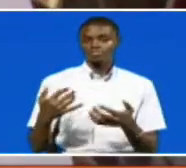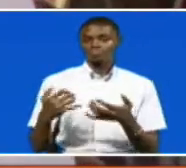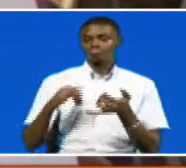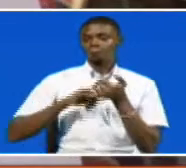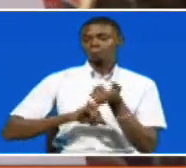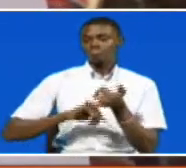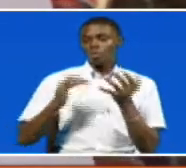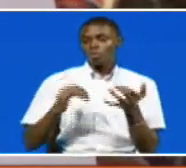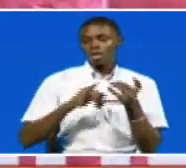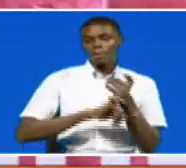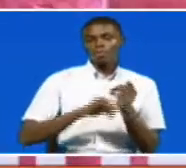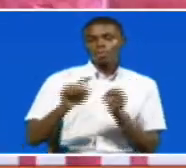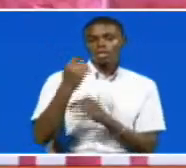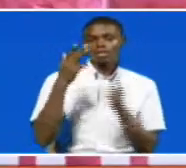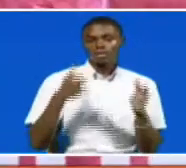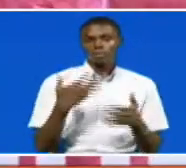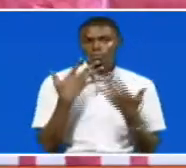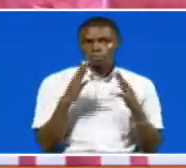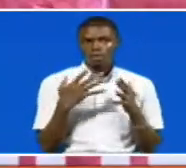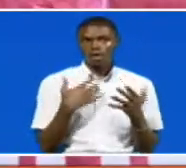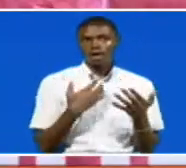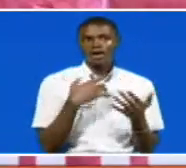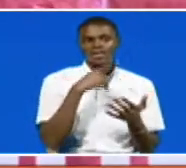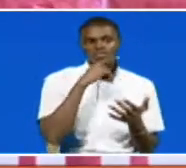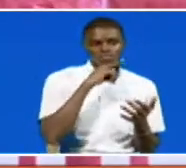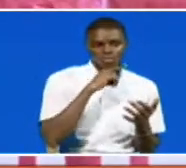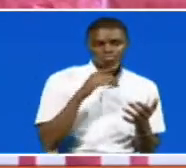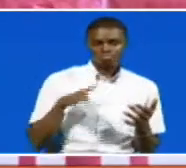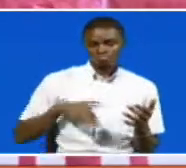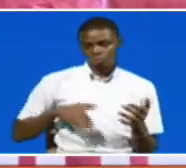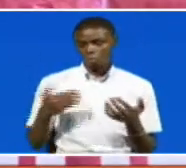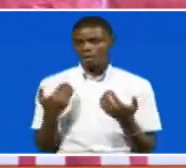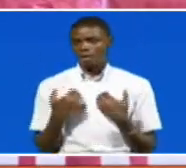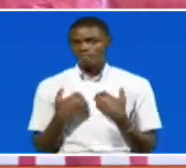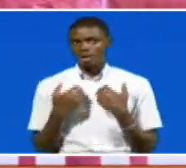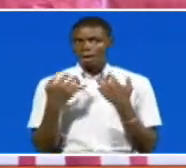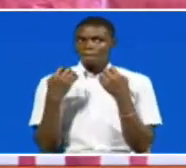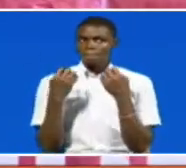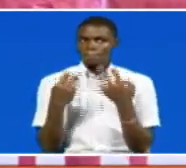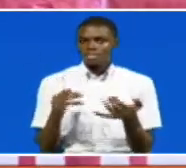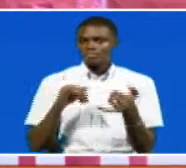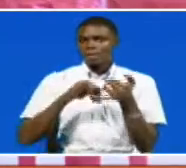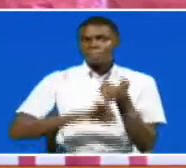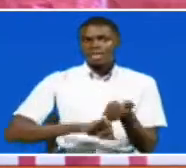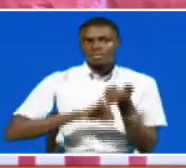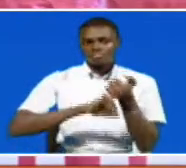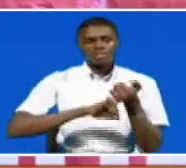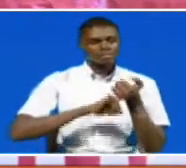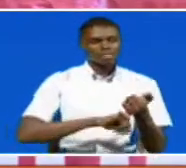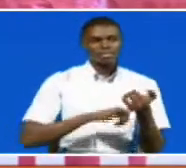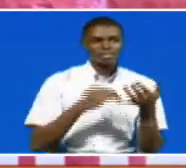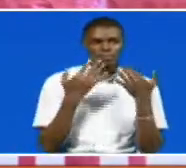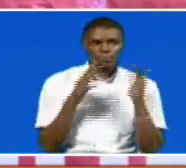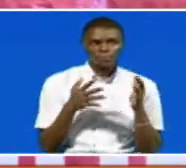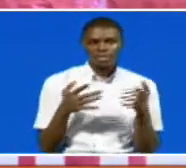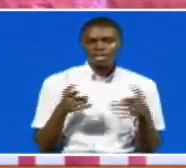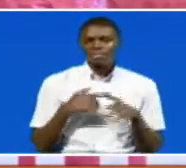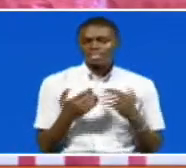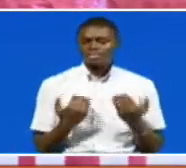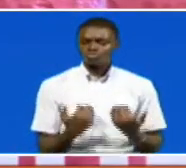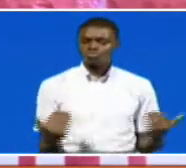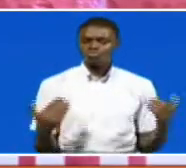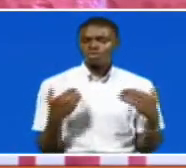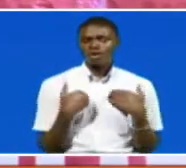na ama ameoa Mkenya. Tuko na wanaume na tuko na wanawake. Most of them have married our women na wamezaa